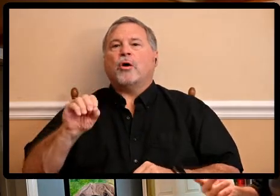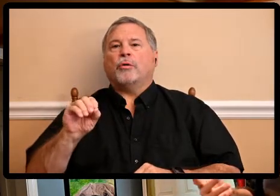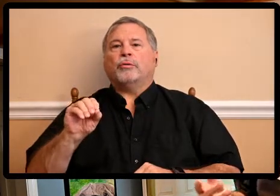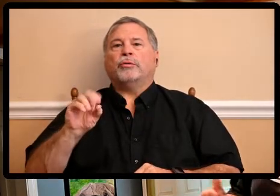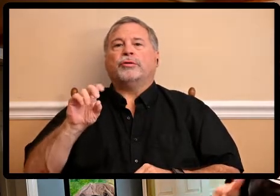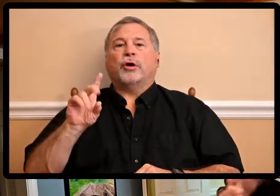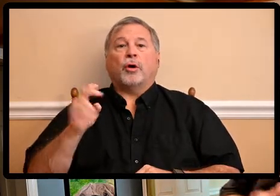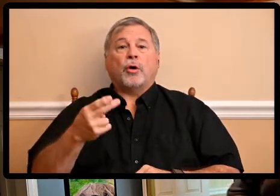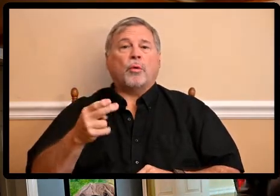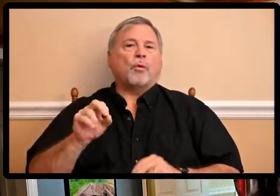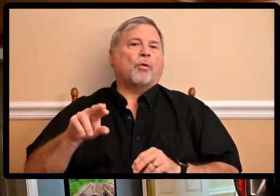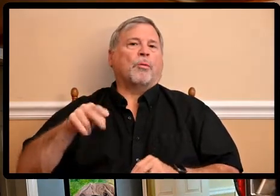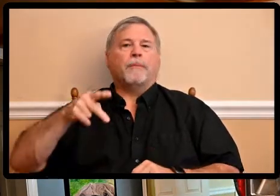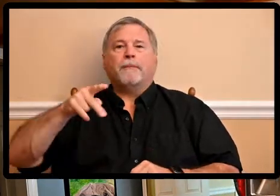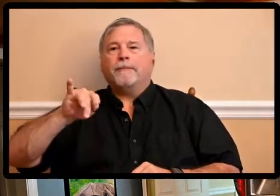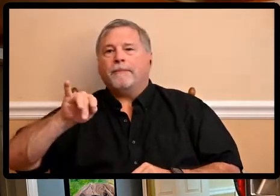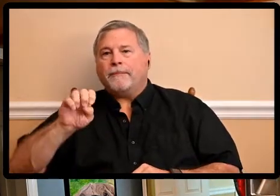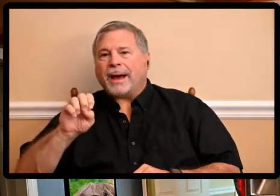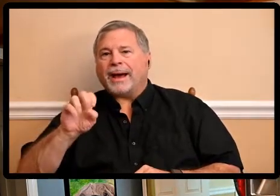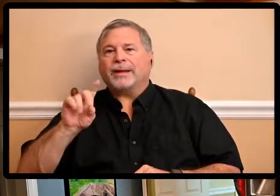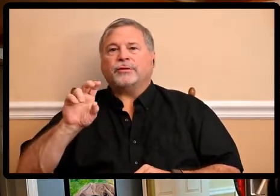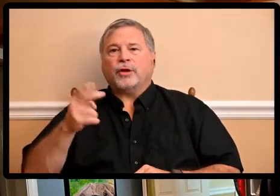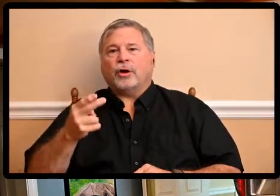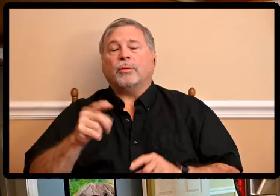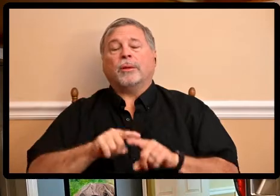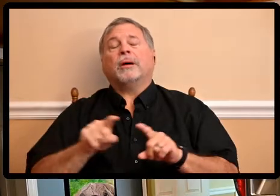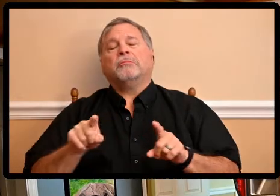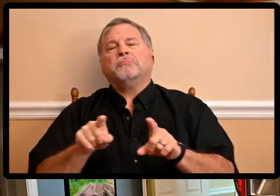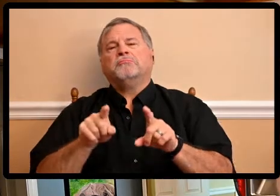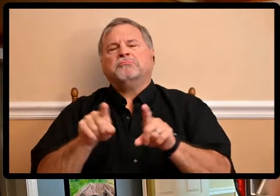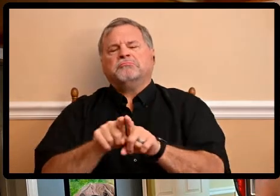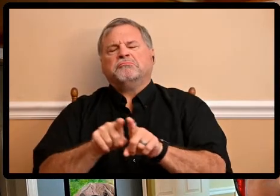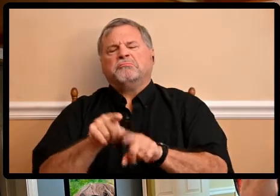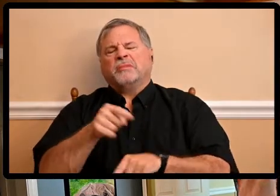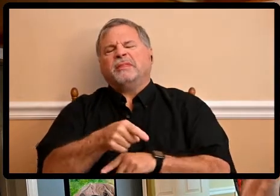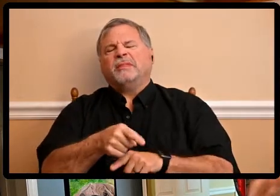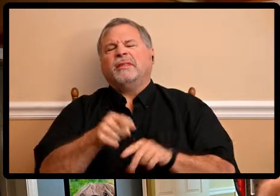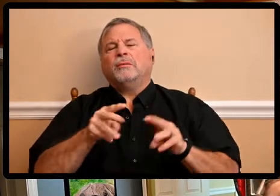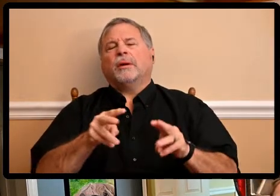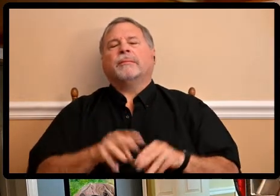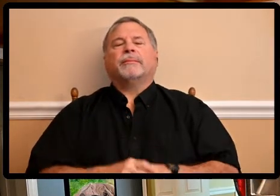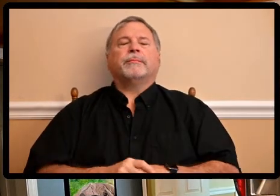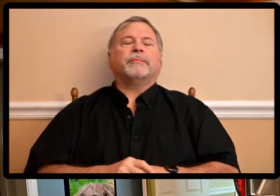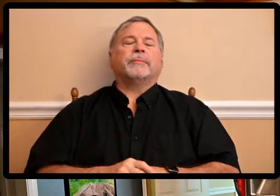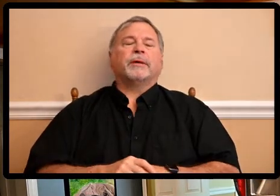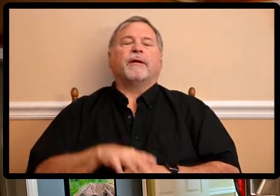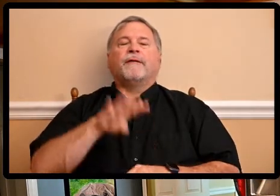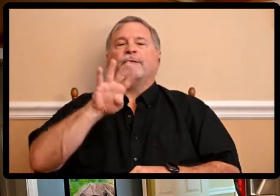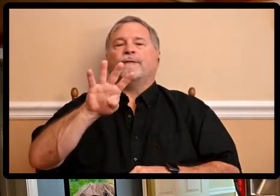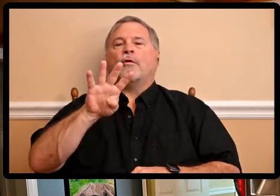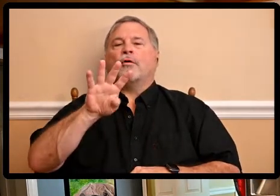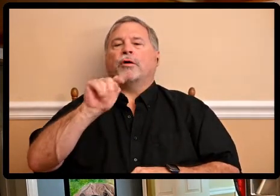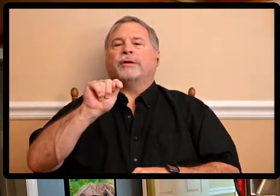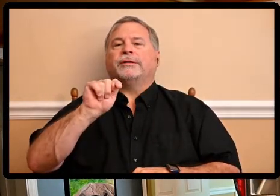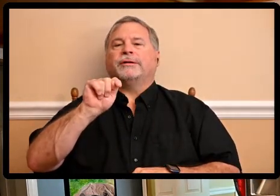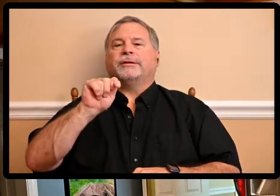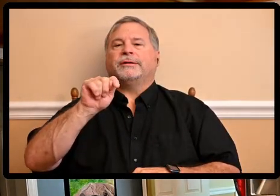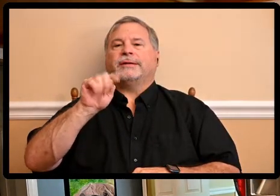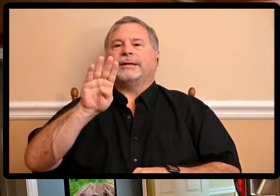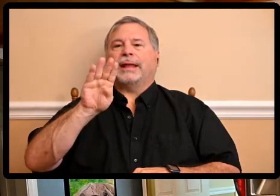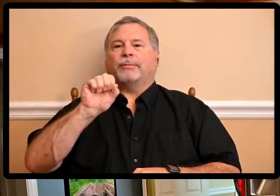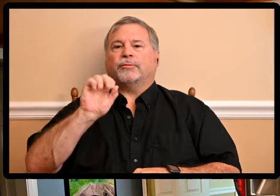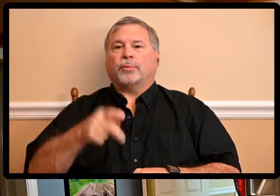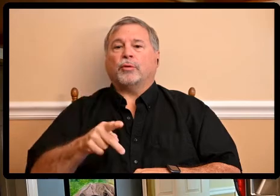you can do different things, but we're going to do this the way it's intended. So we're going to take 4 tablespoons of vegetable oil, and we're going to